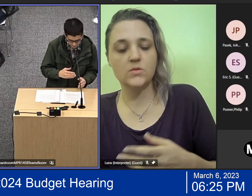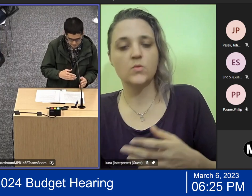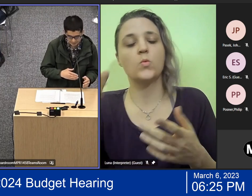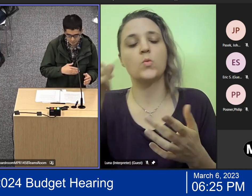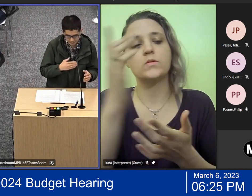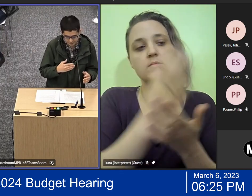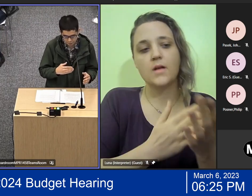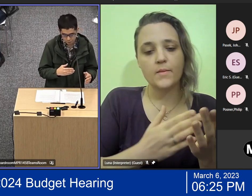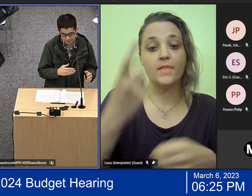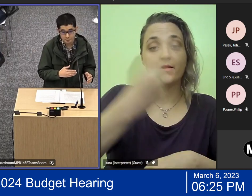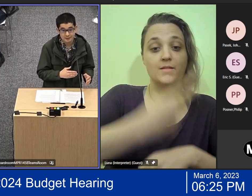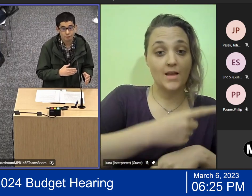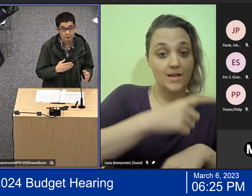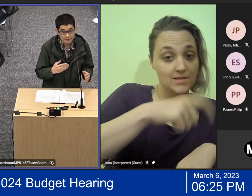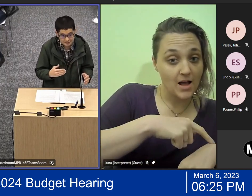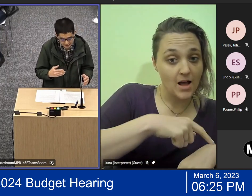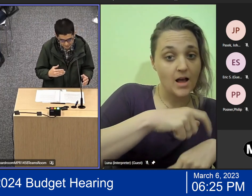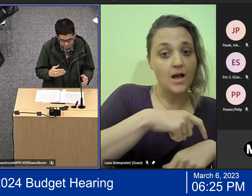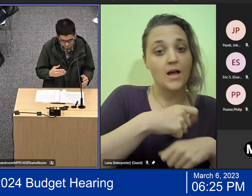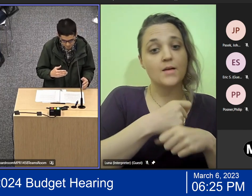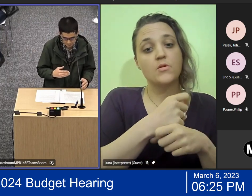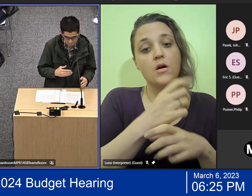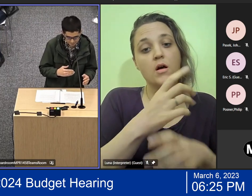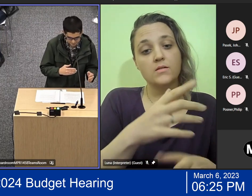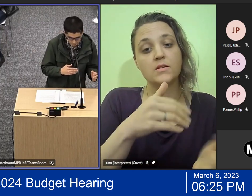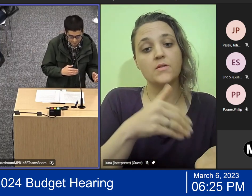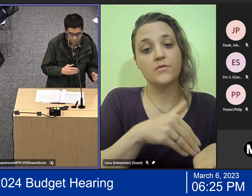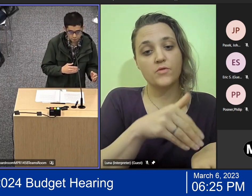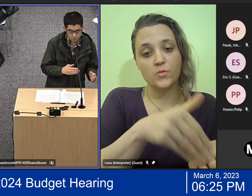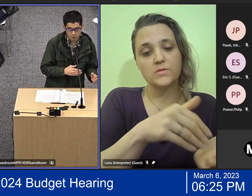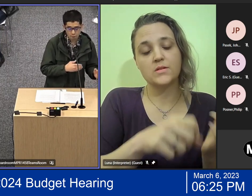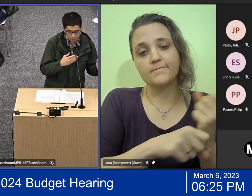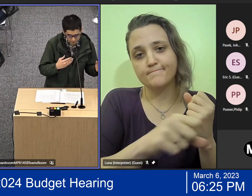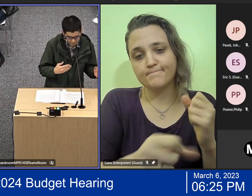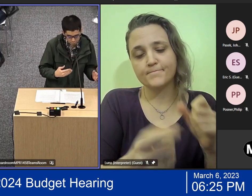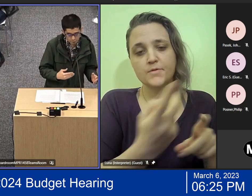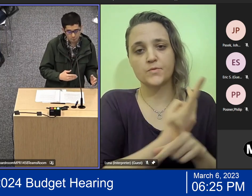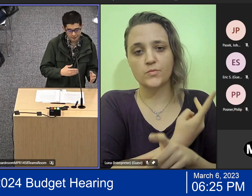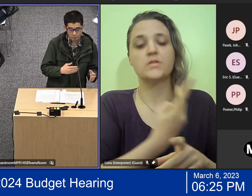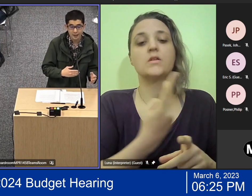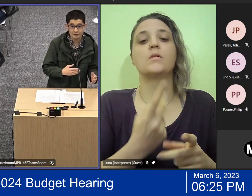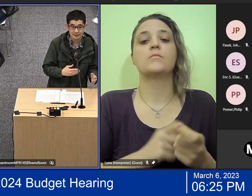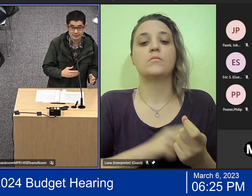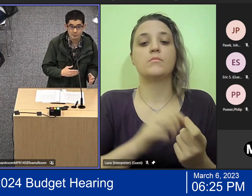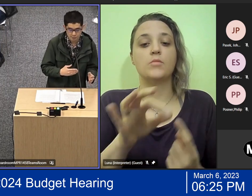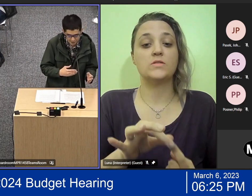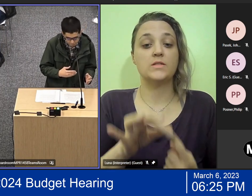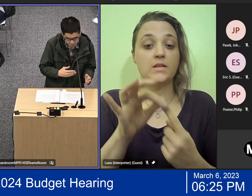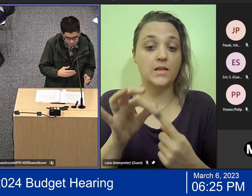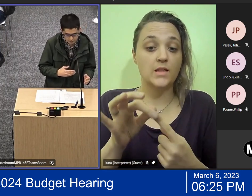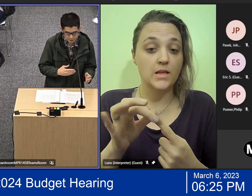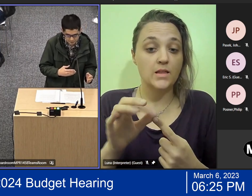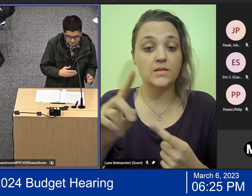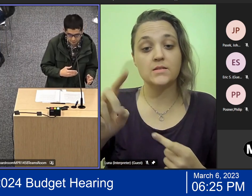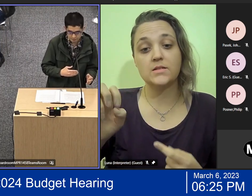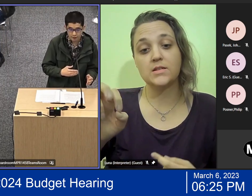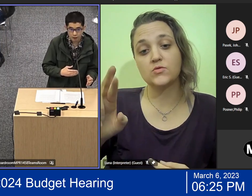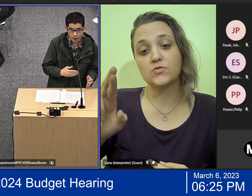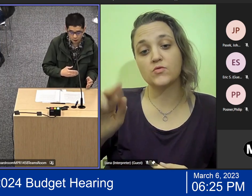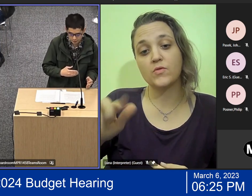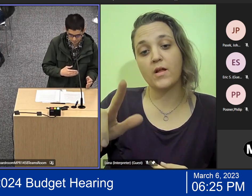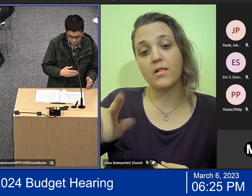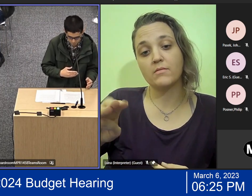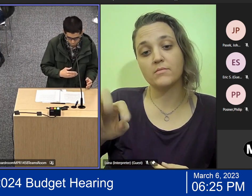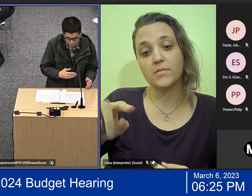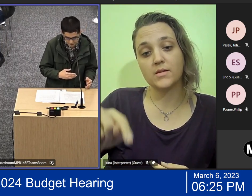All day track maintenance is conducted during the daytime, exacerbating the train service frequency. Particularly after the derailment